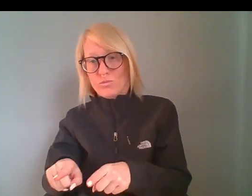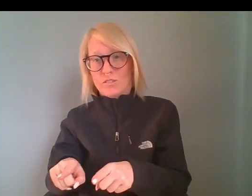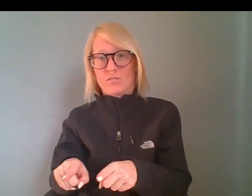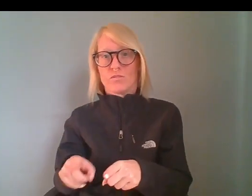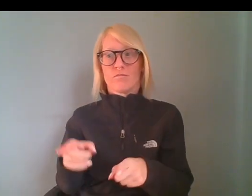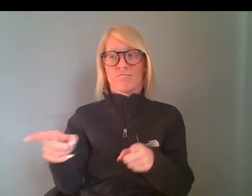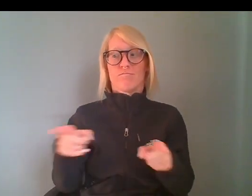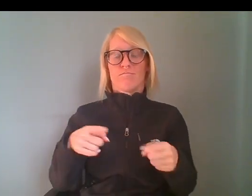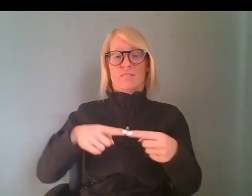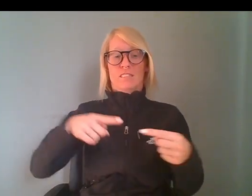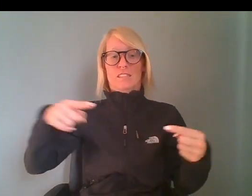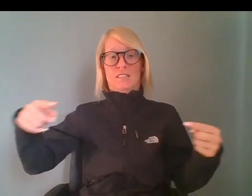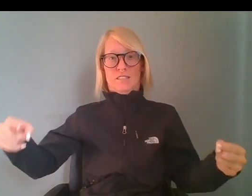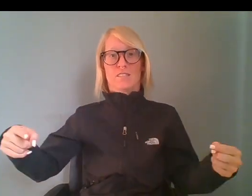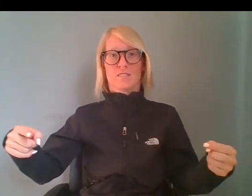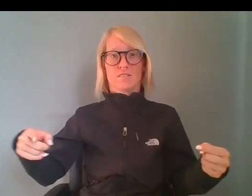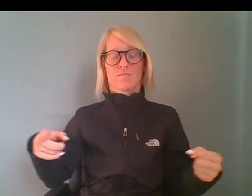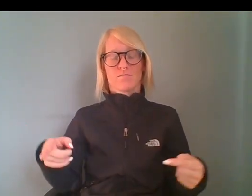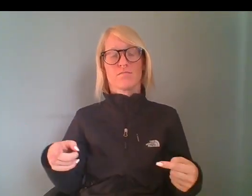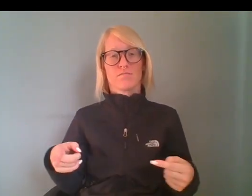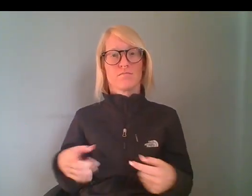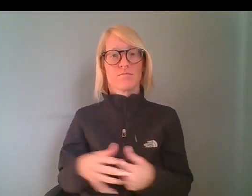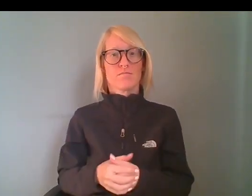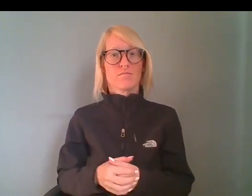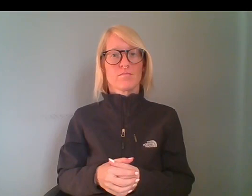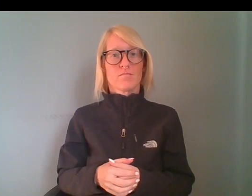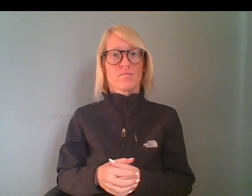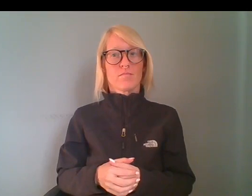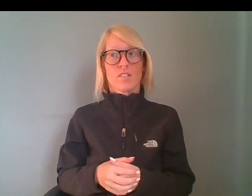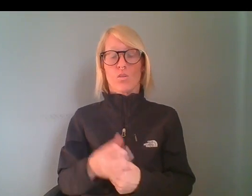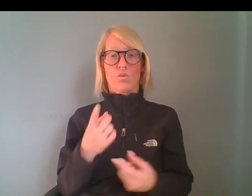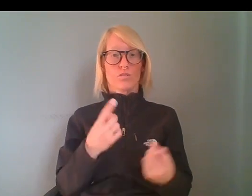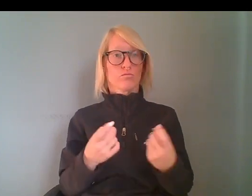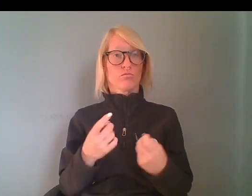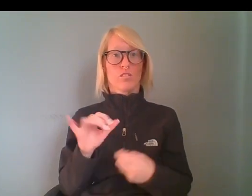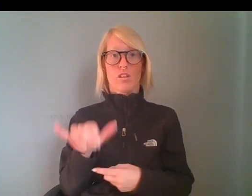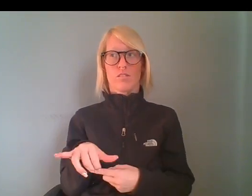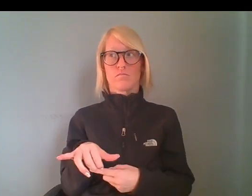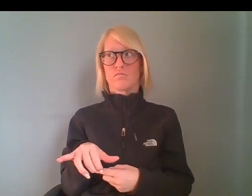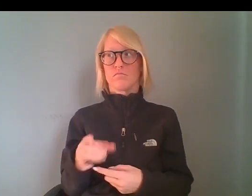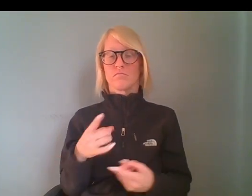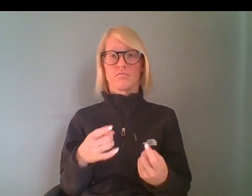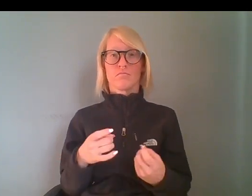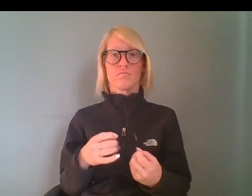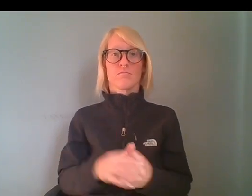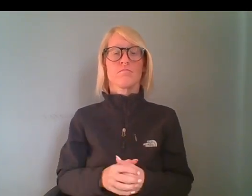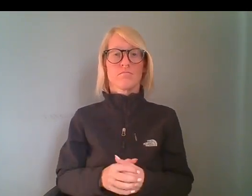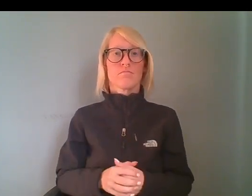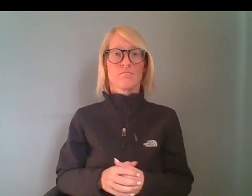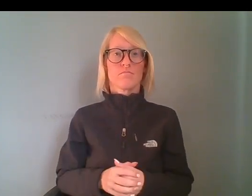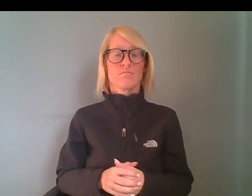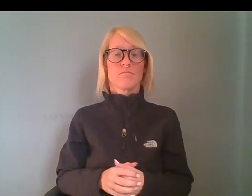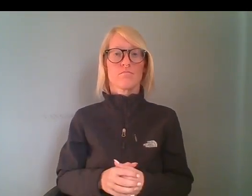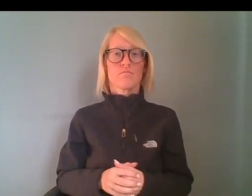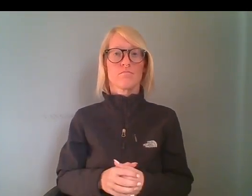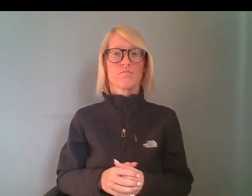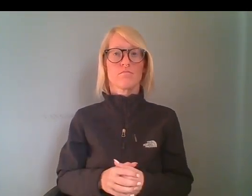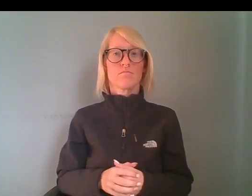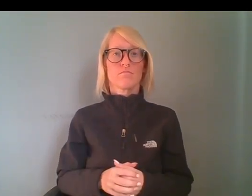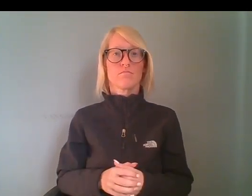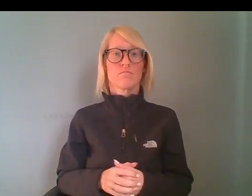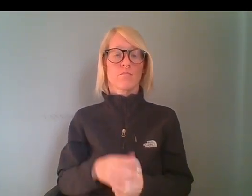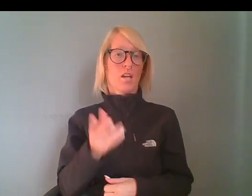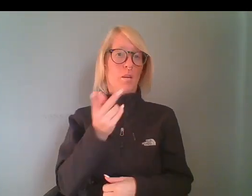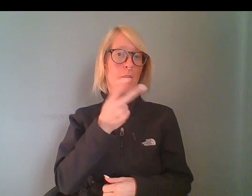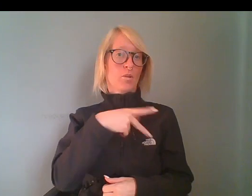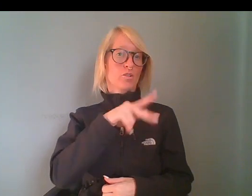Any other questions about Blogger before I go to Facebook next? Okay. I'm curious, for personal